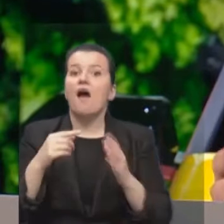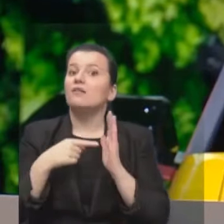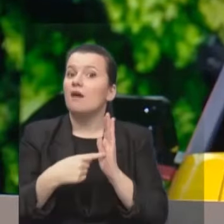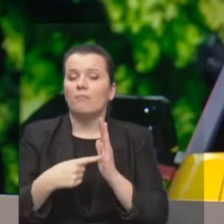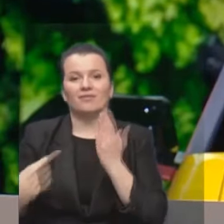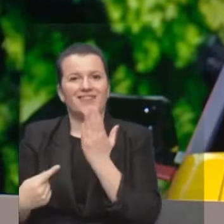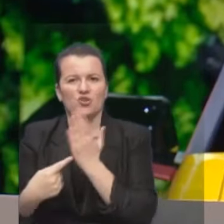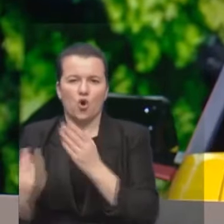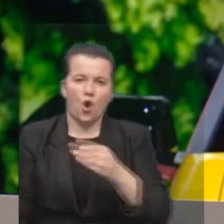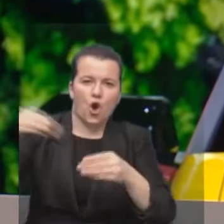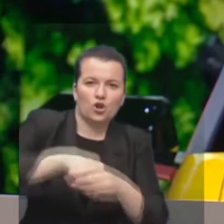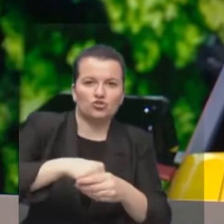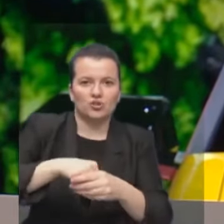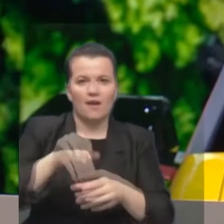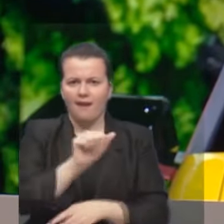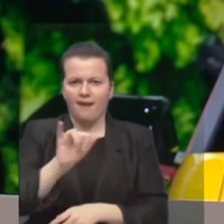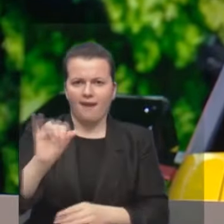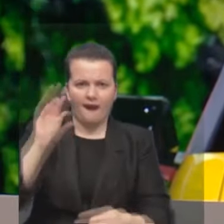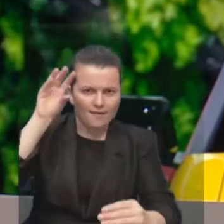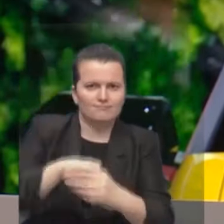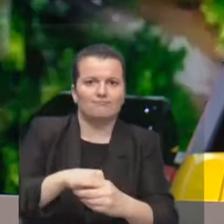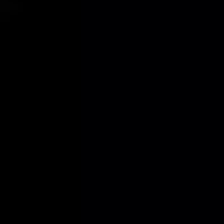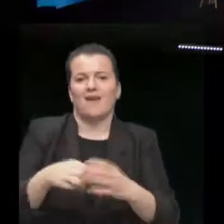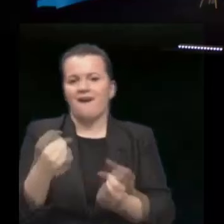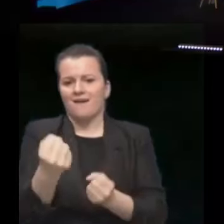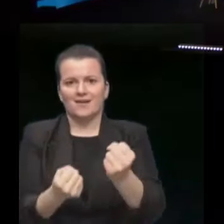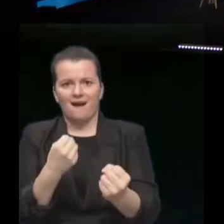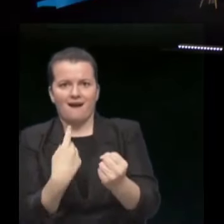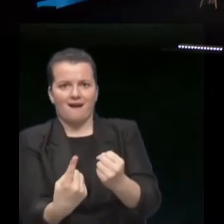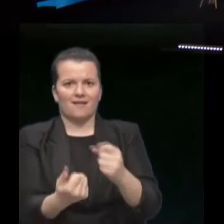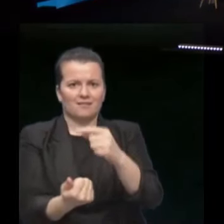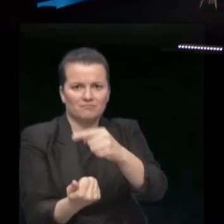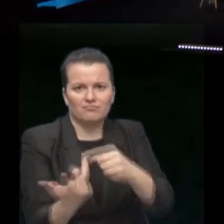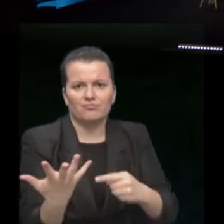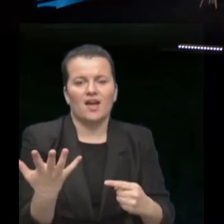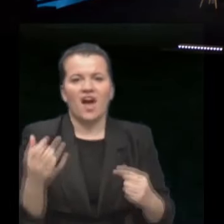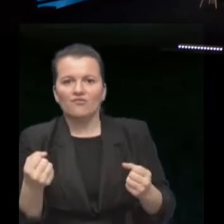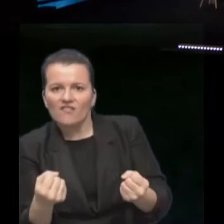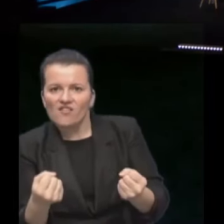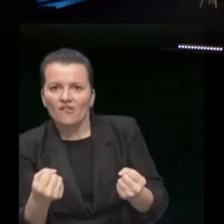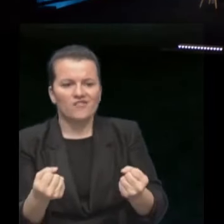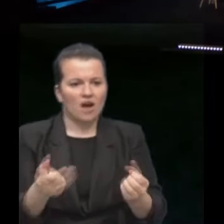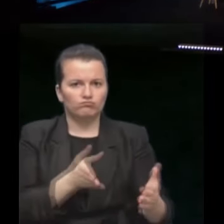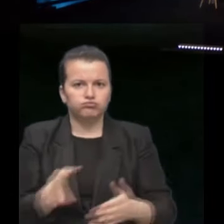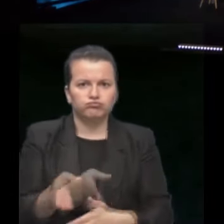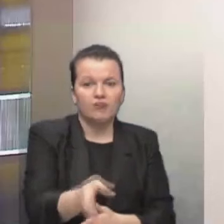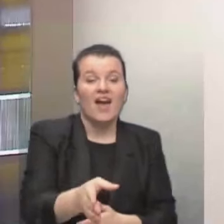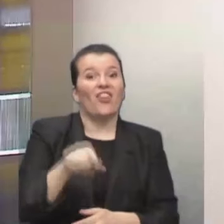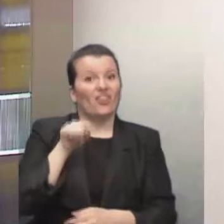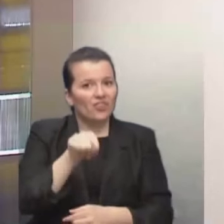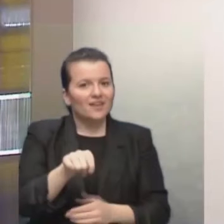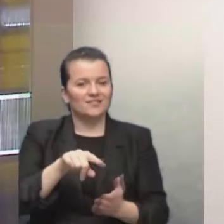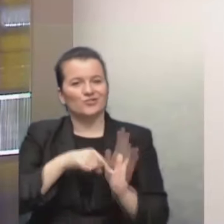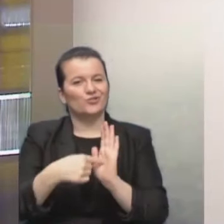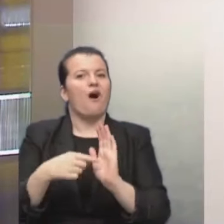intelligence, this will be part of the solution. This is what will differentiate Renault. But of course,